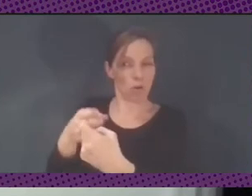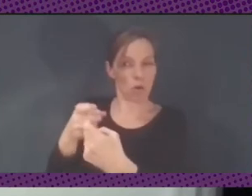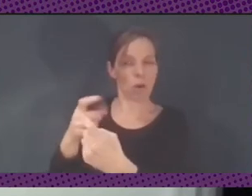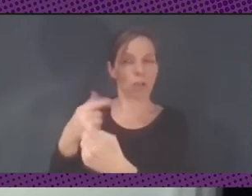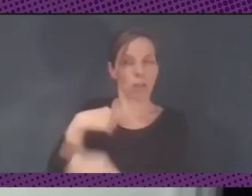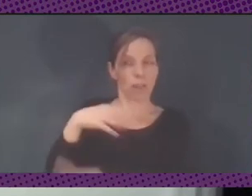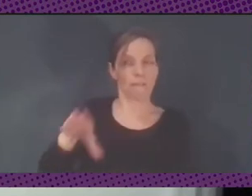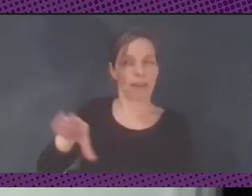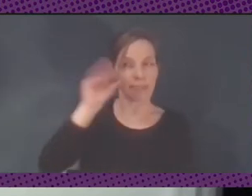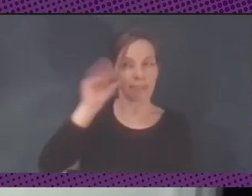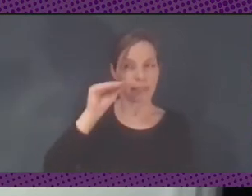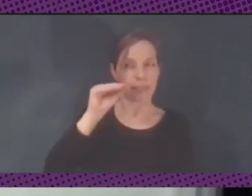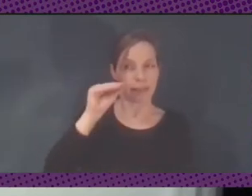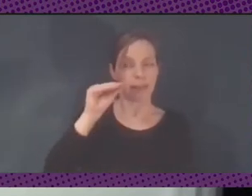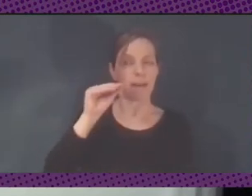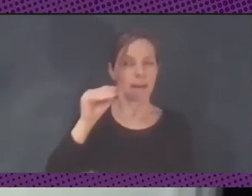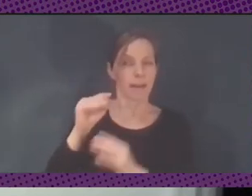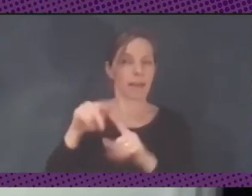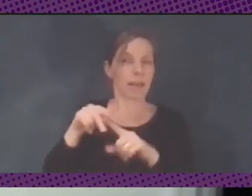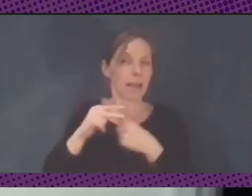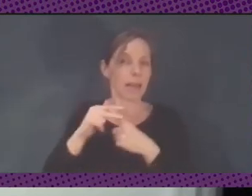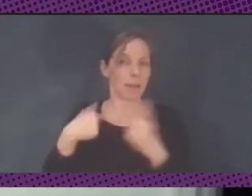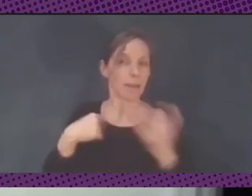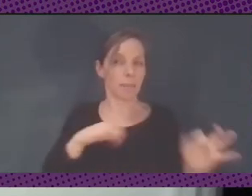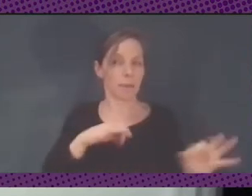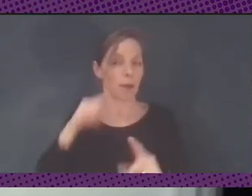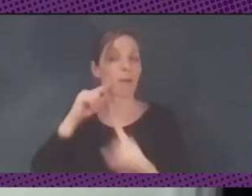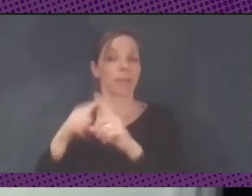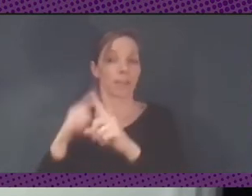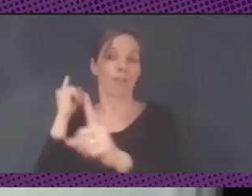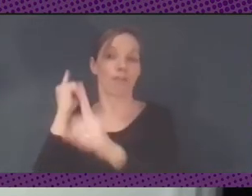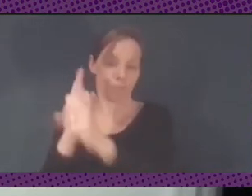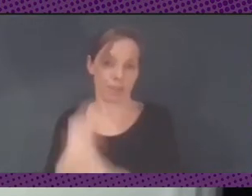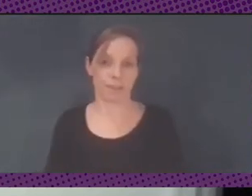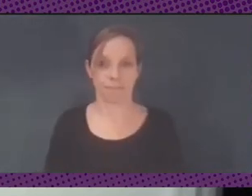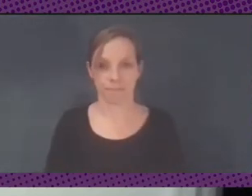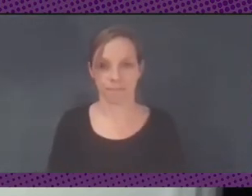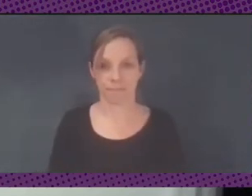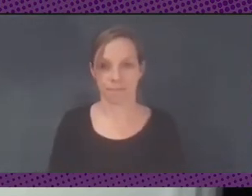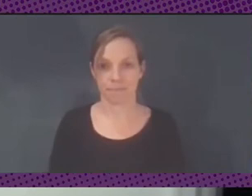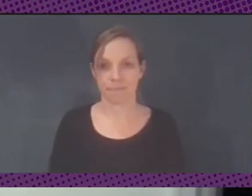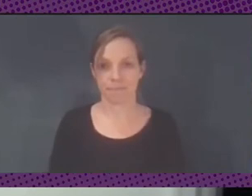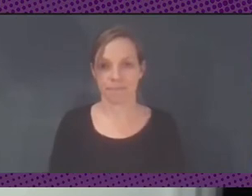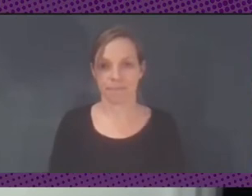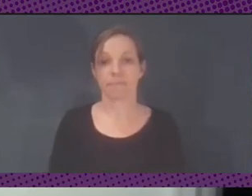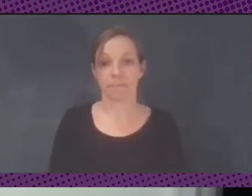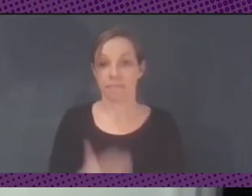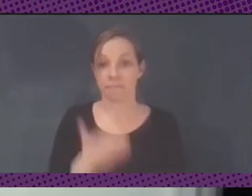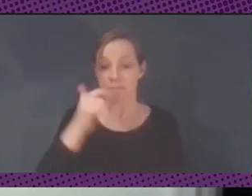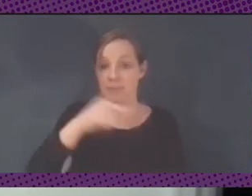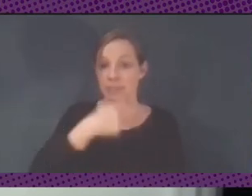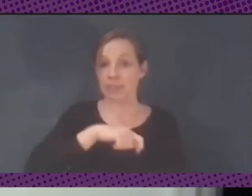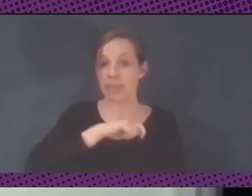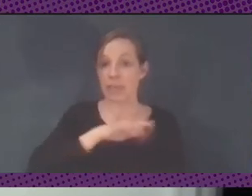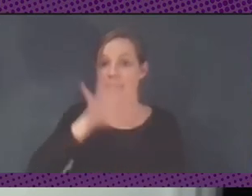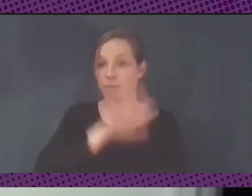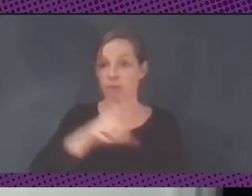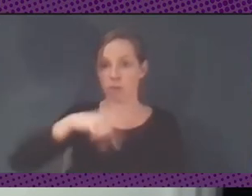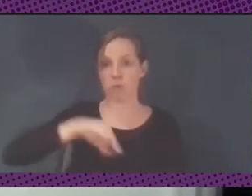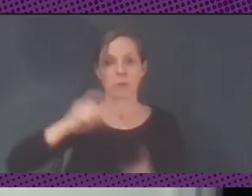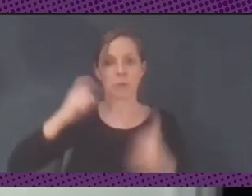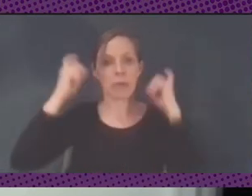having the tools to take over. I think here in Spain they are trying to understand it for now, but I think that they are doing their best.